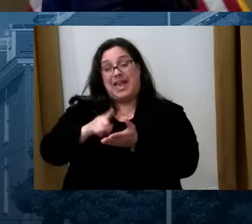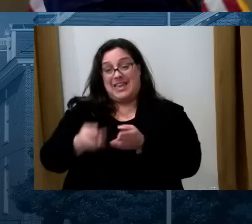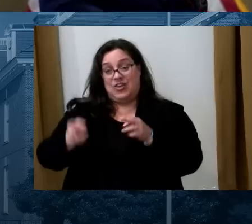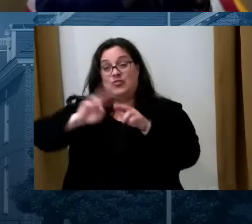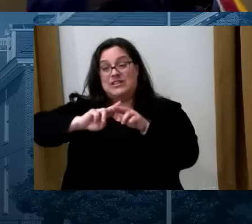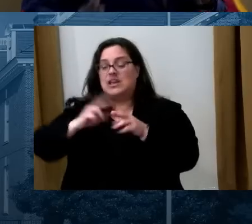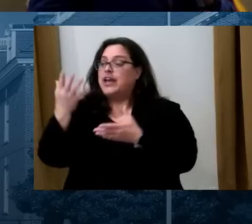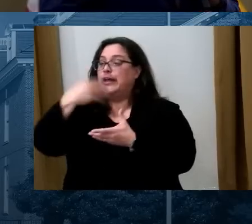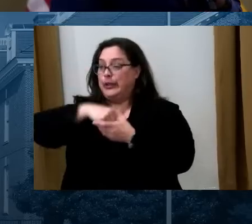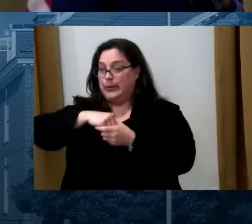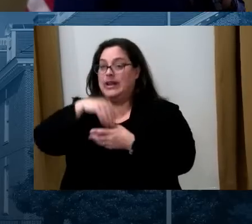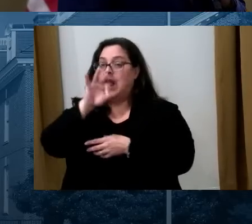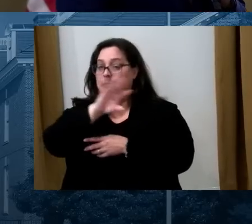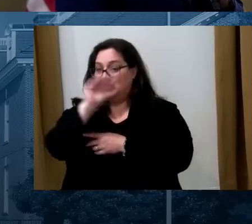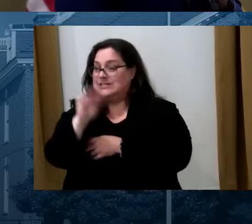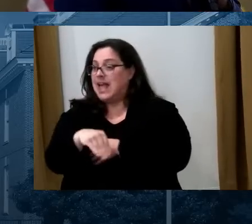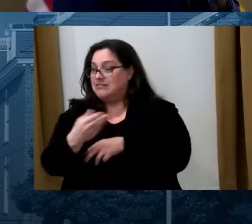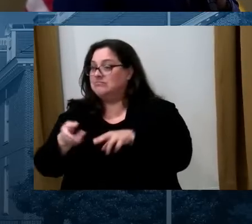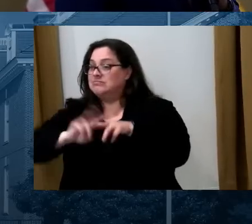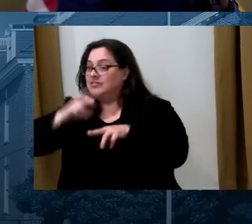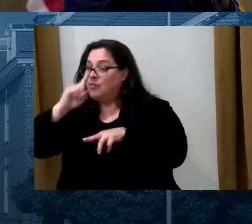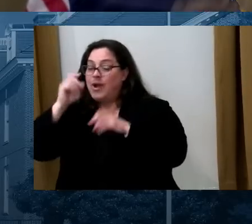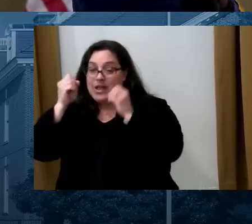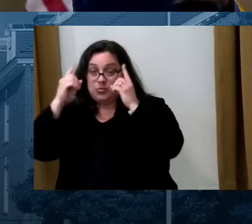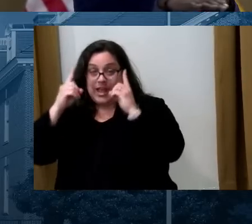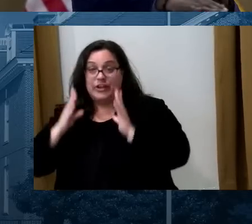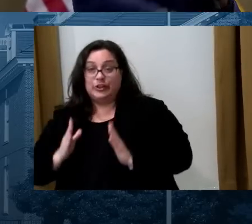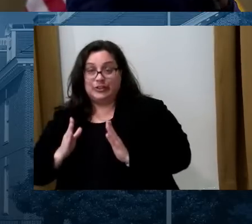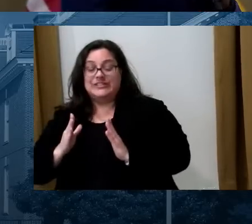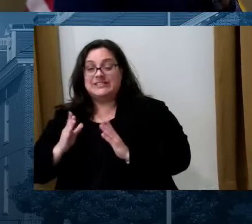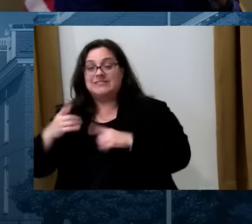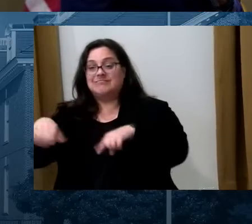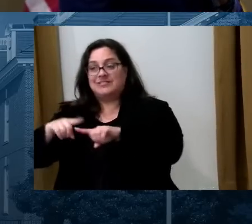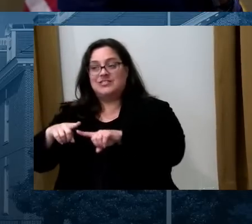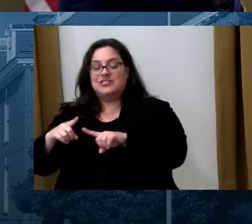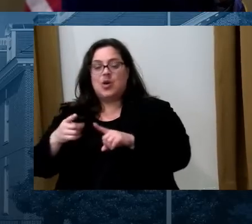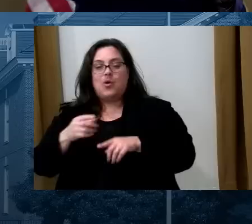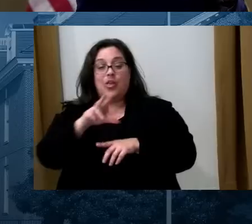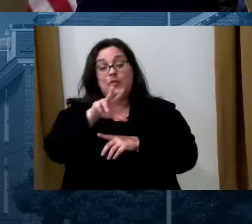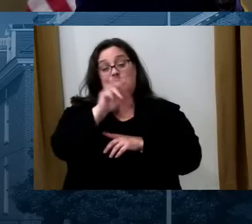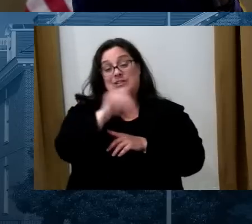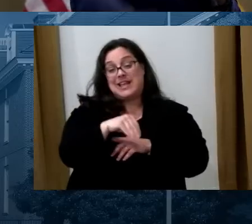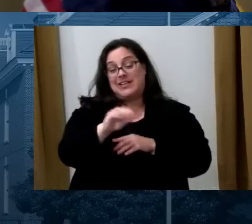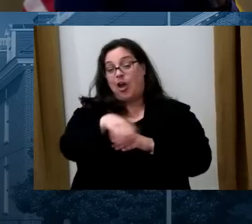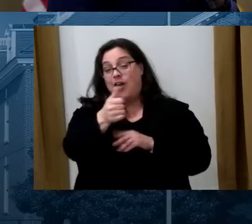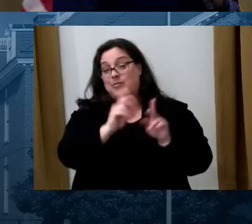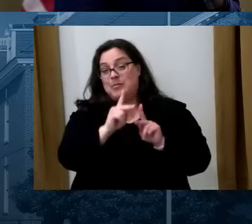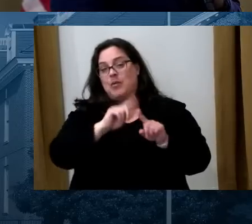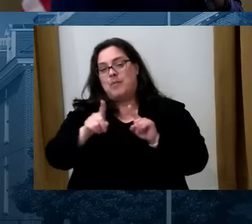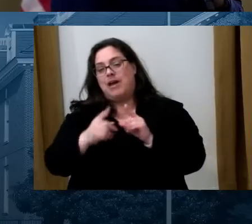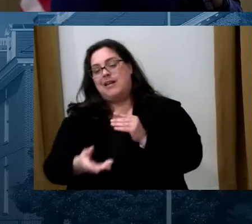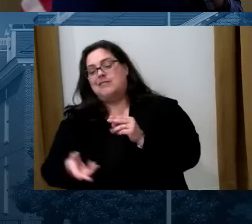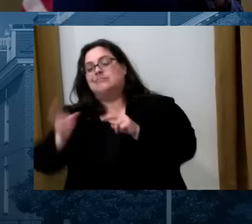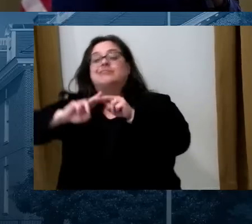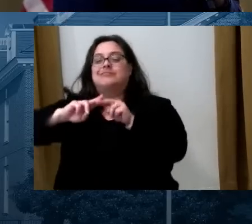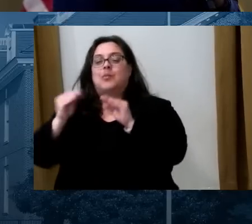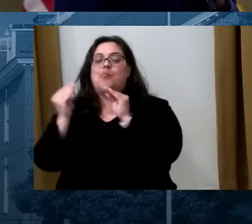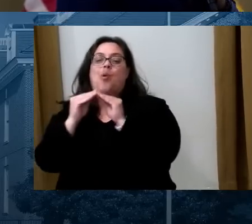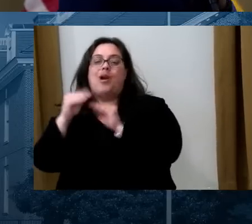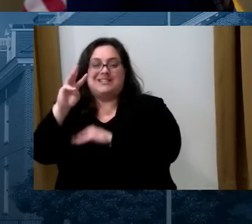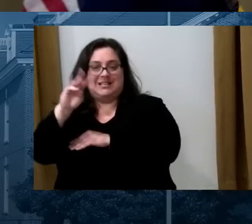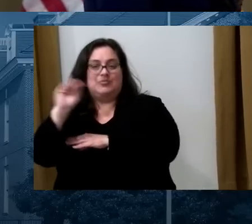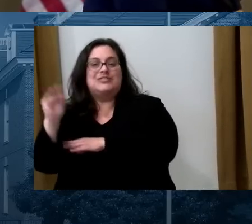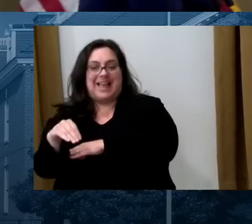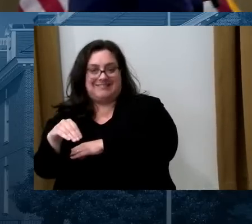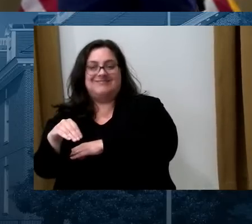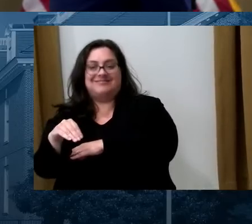also included a 9% raise for educators, so they get the 3% that everybody else does, and an added 6% bump on